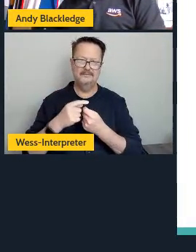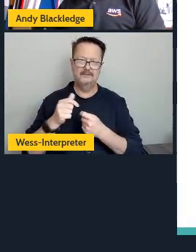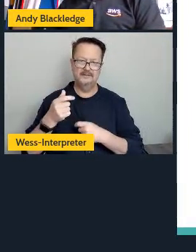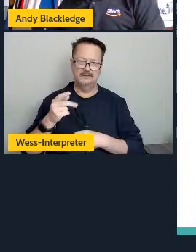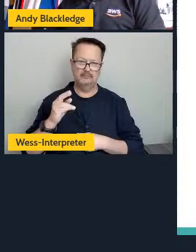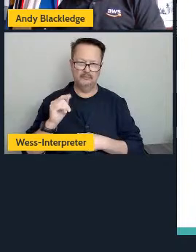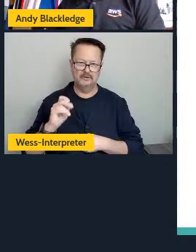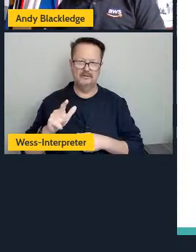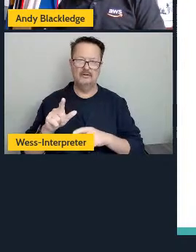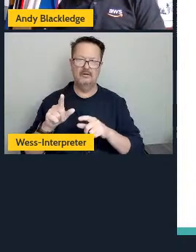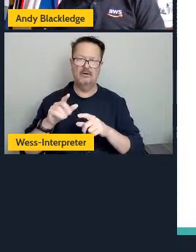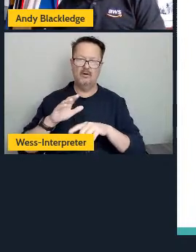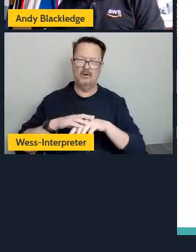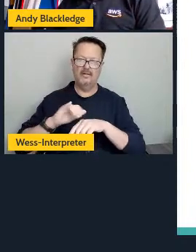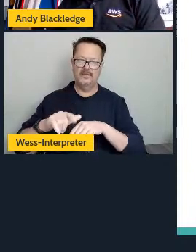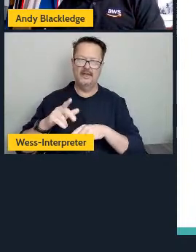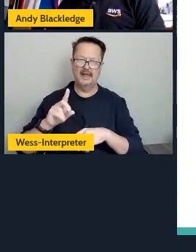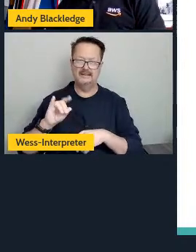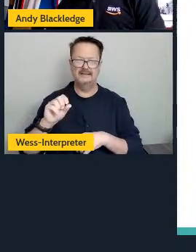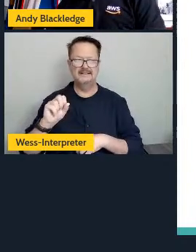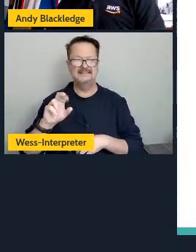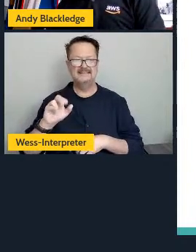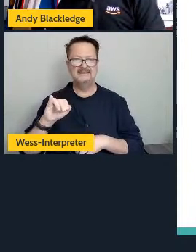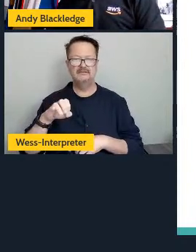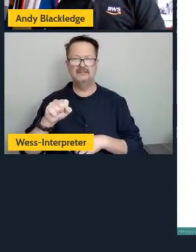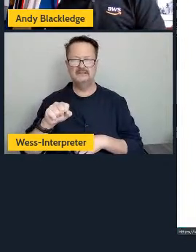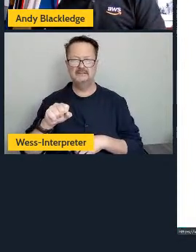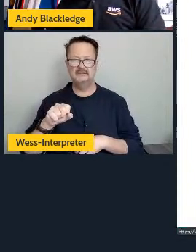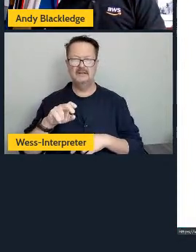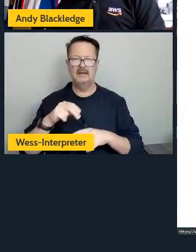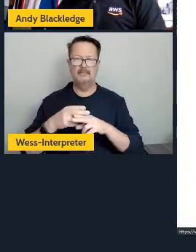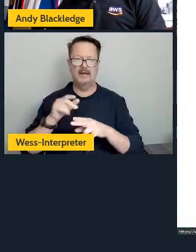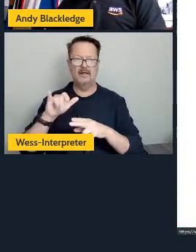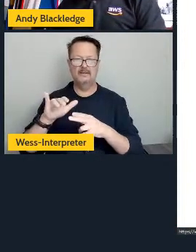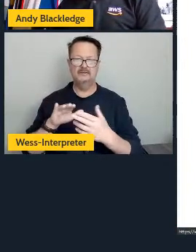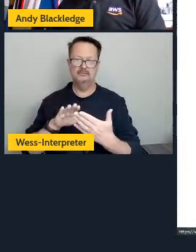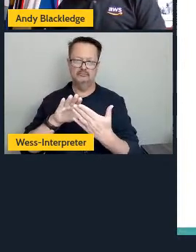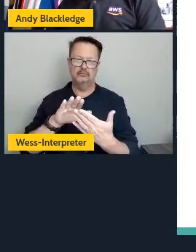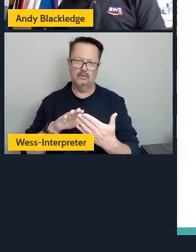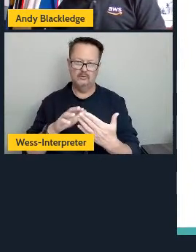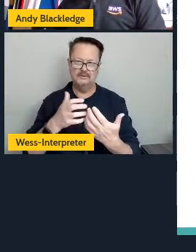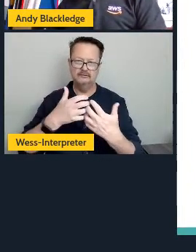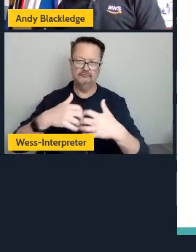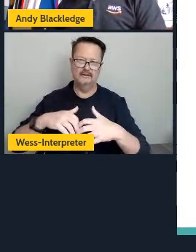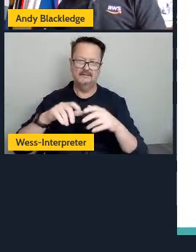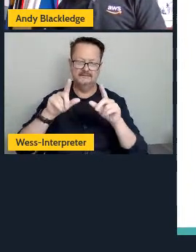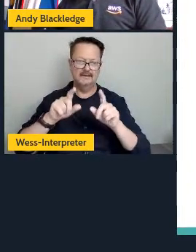on there, I did a series which was about this approach of integration testing. So,